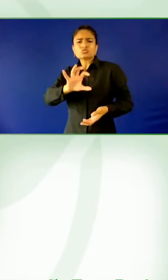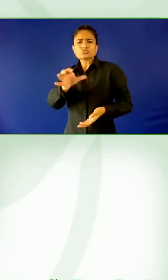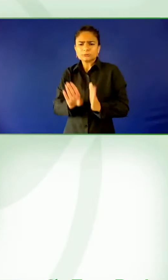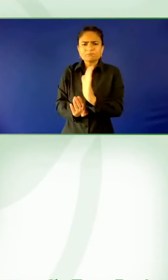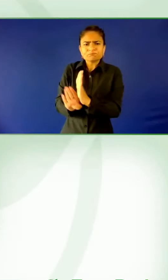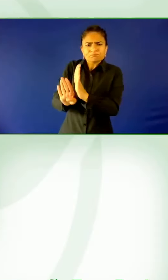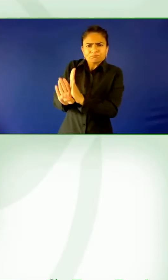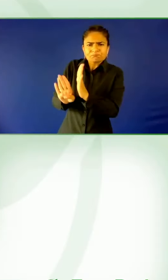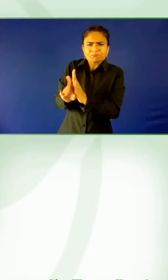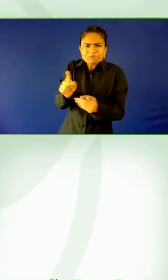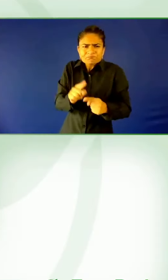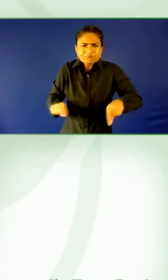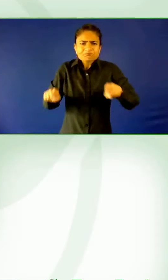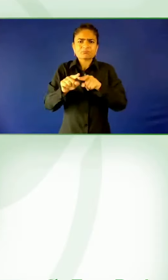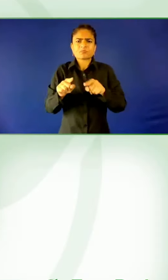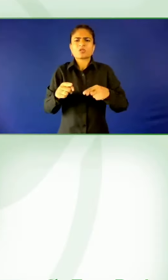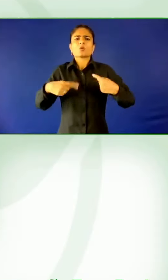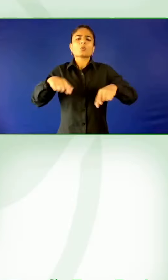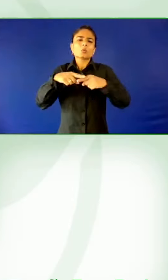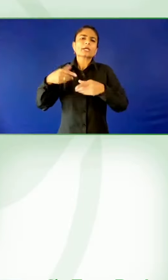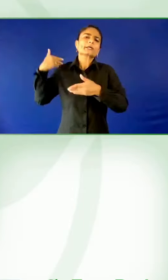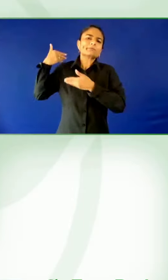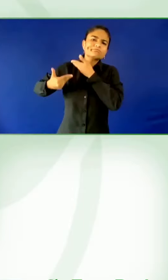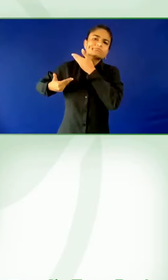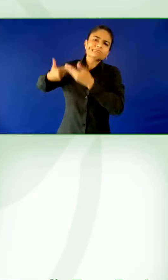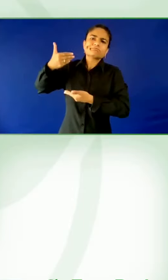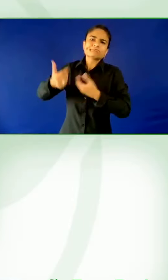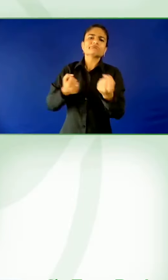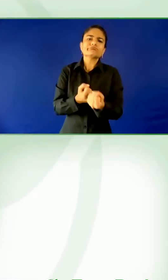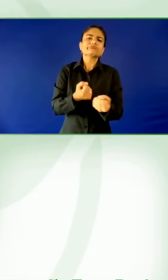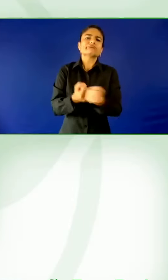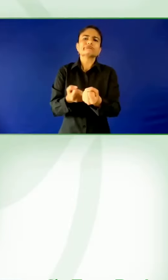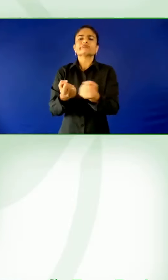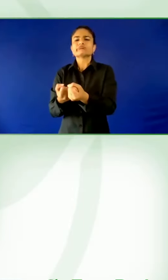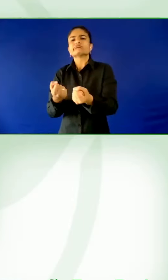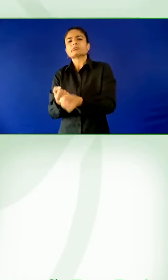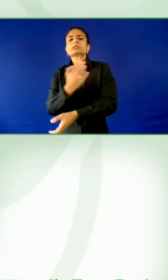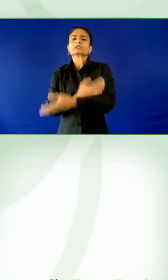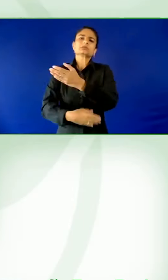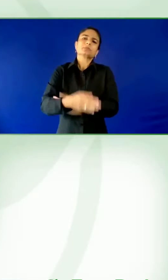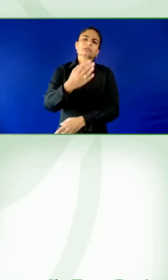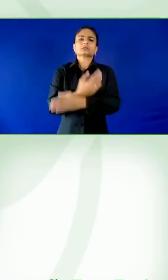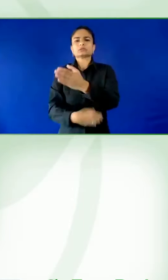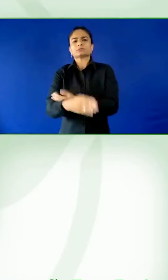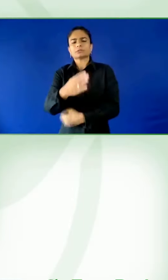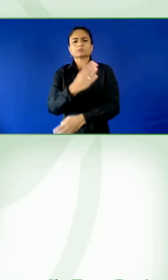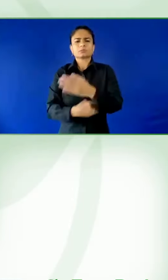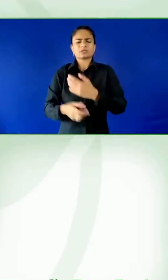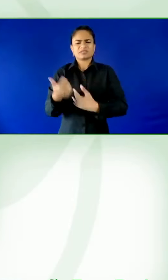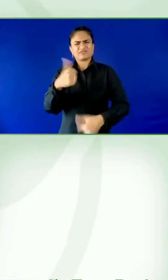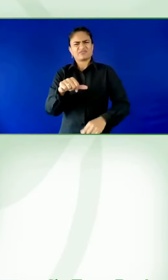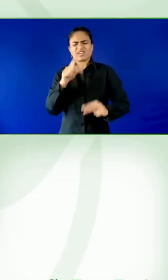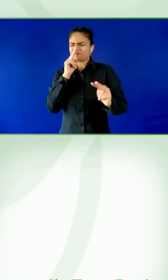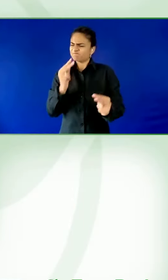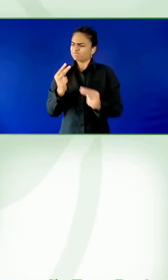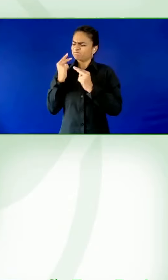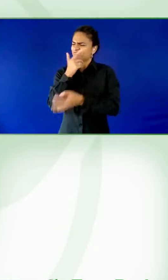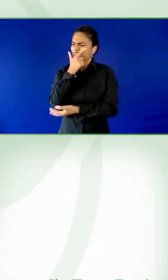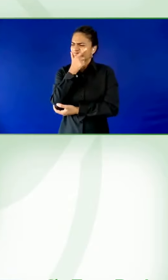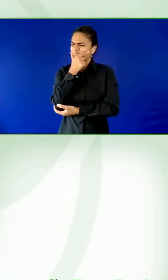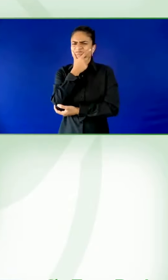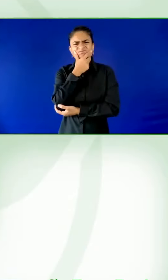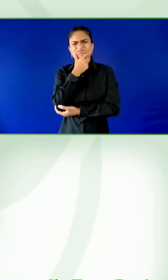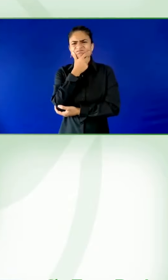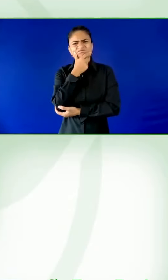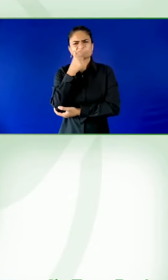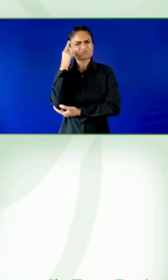our impact was very limited if we were not working with mainstream actors, and